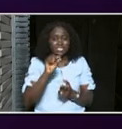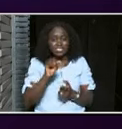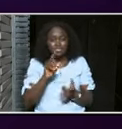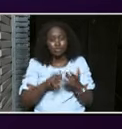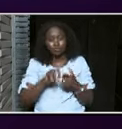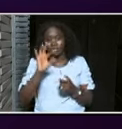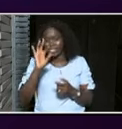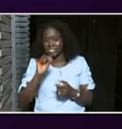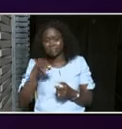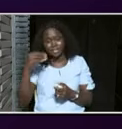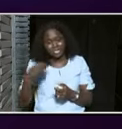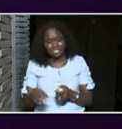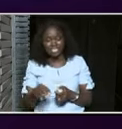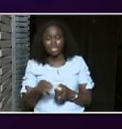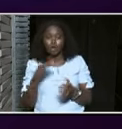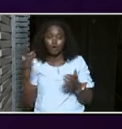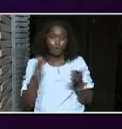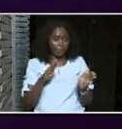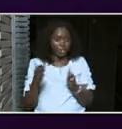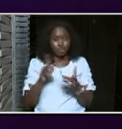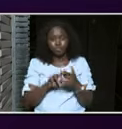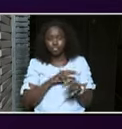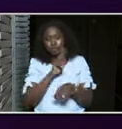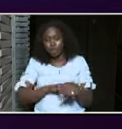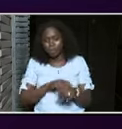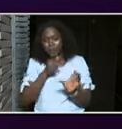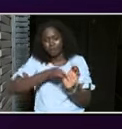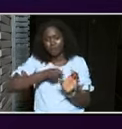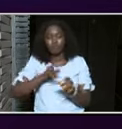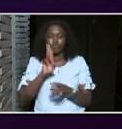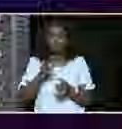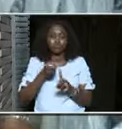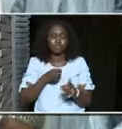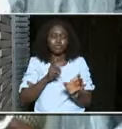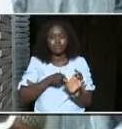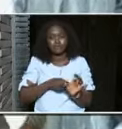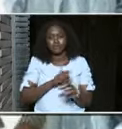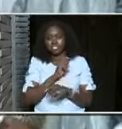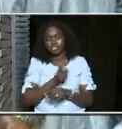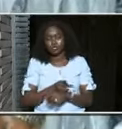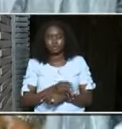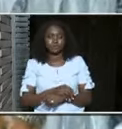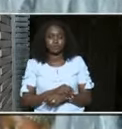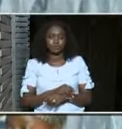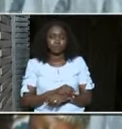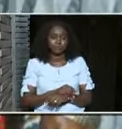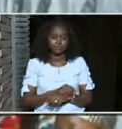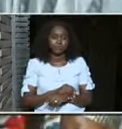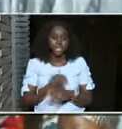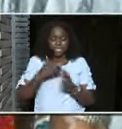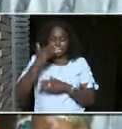to the normal fuel that we use from the police station. Thank you very much. Okay, the next person